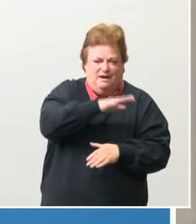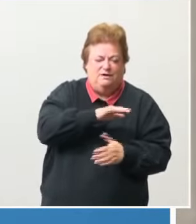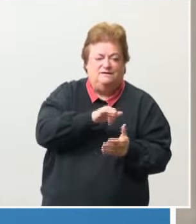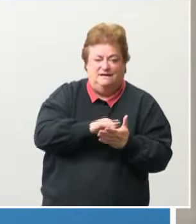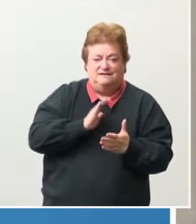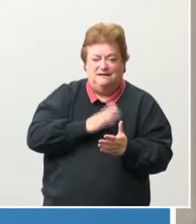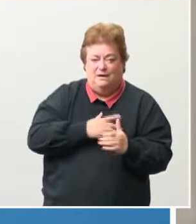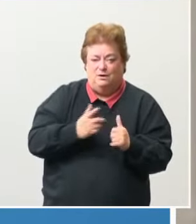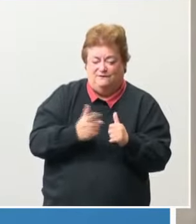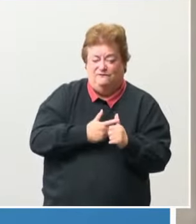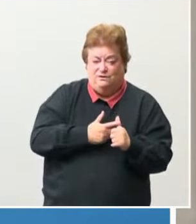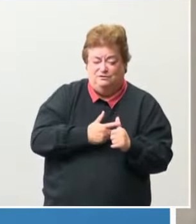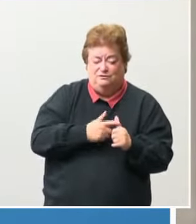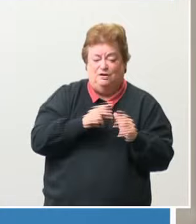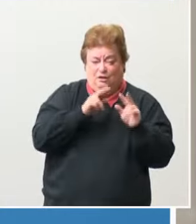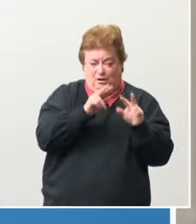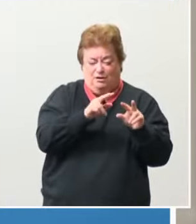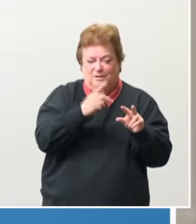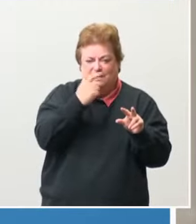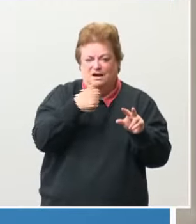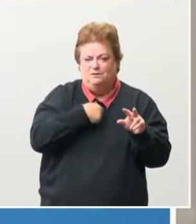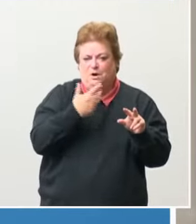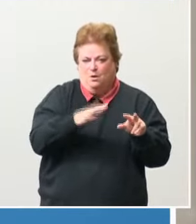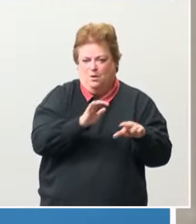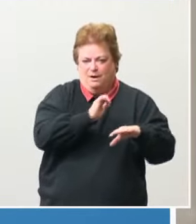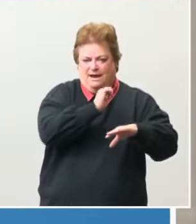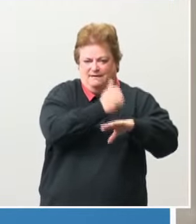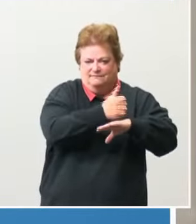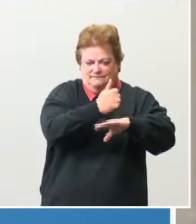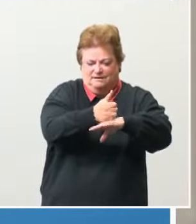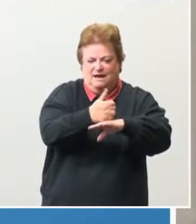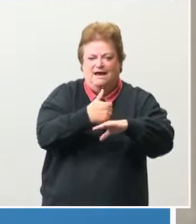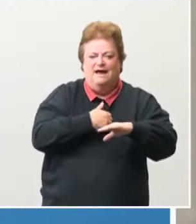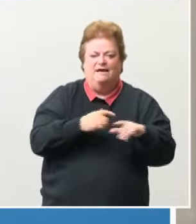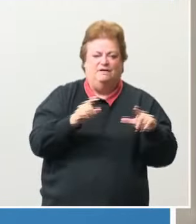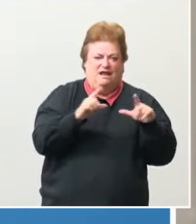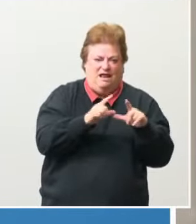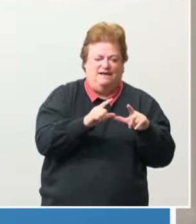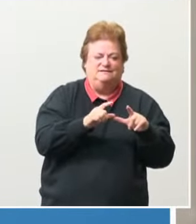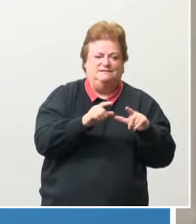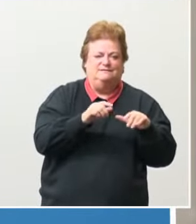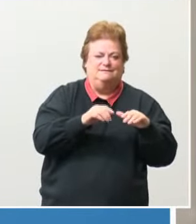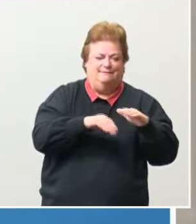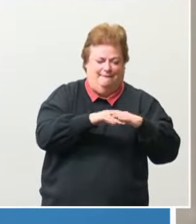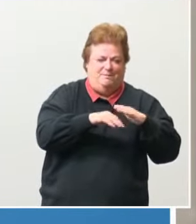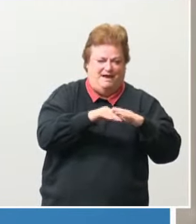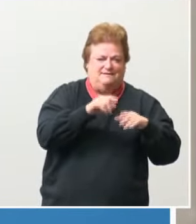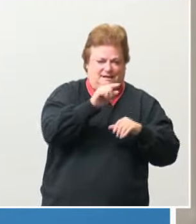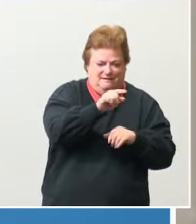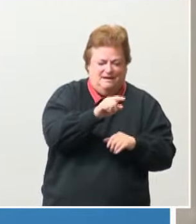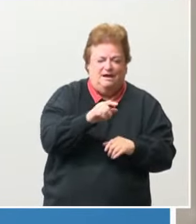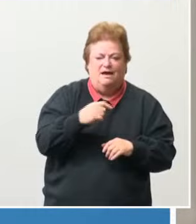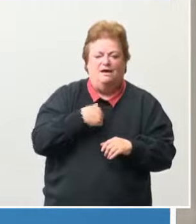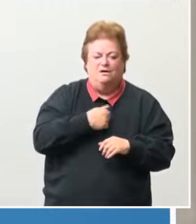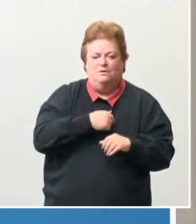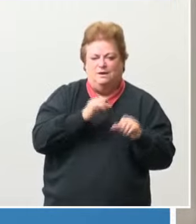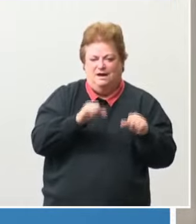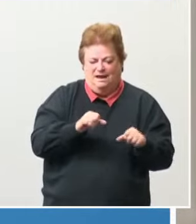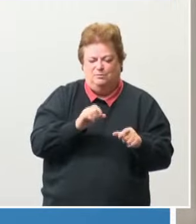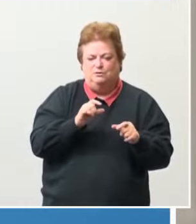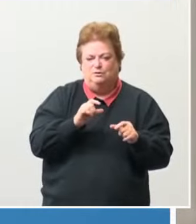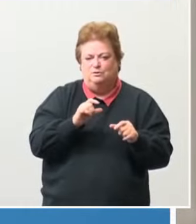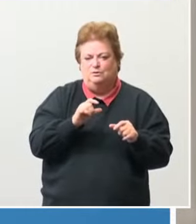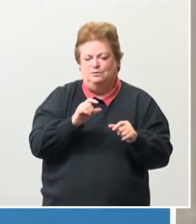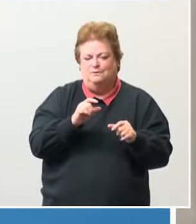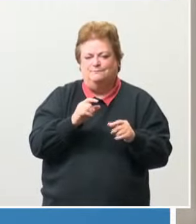look, because we know that we already have licensed capacity there, and we believe that we would be able to